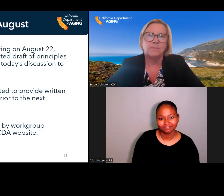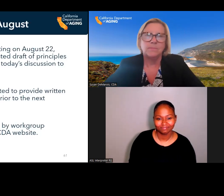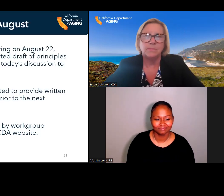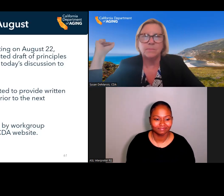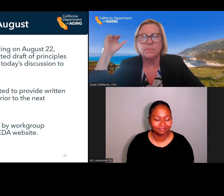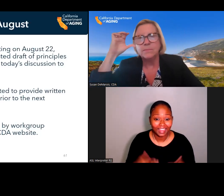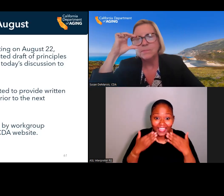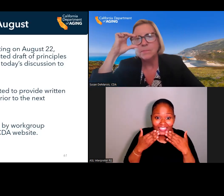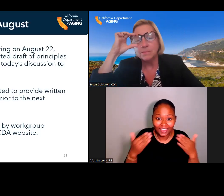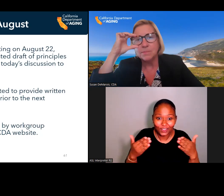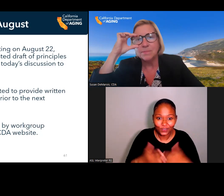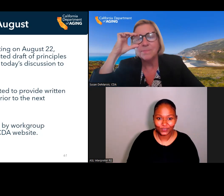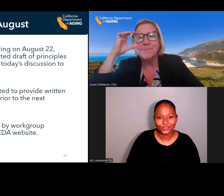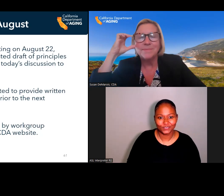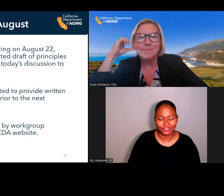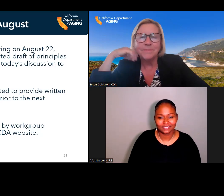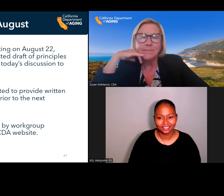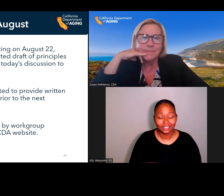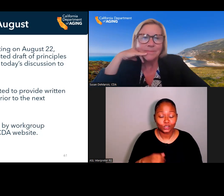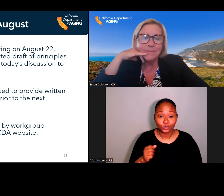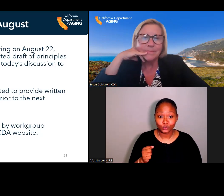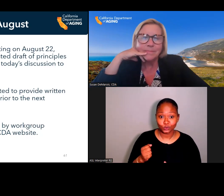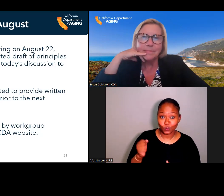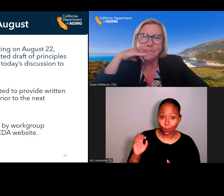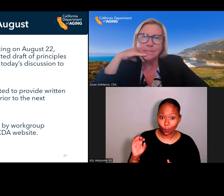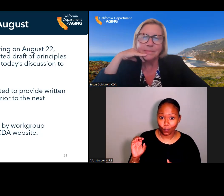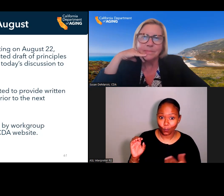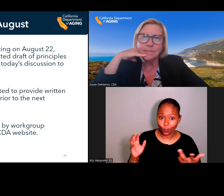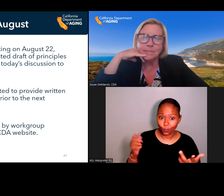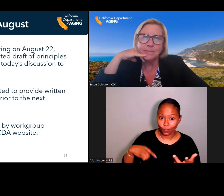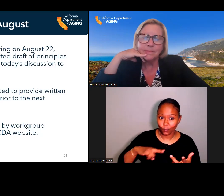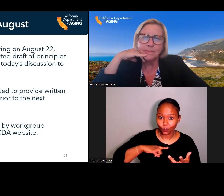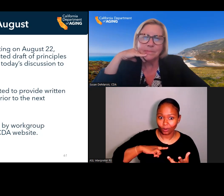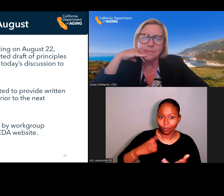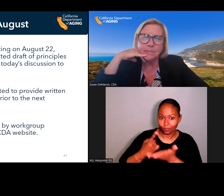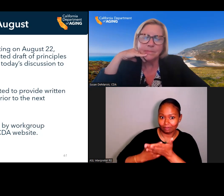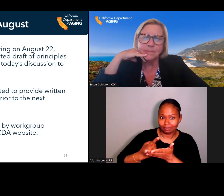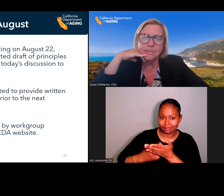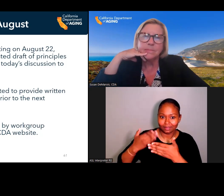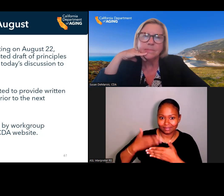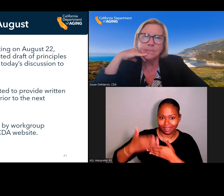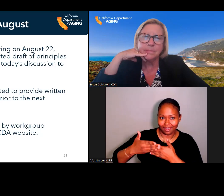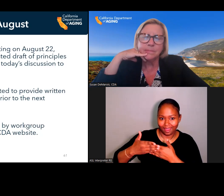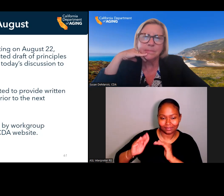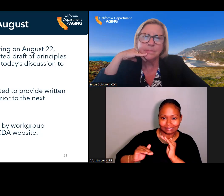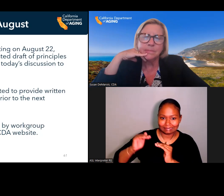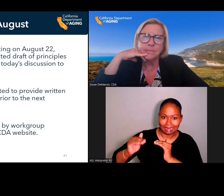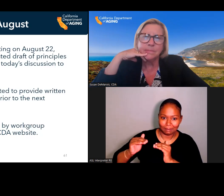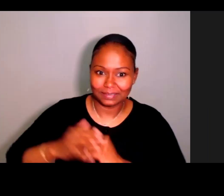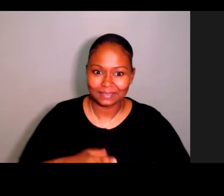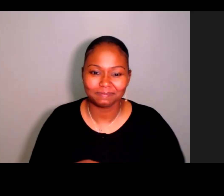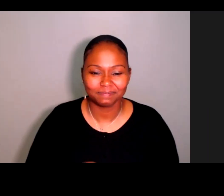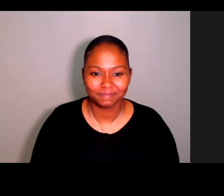Thank you. So we are going to talk about next steps.